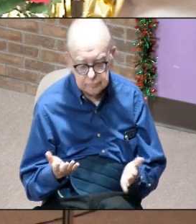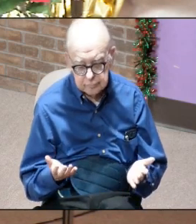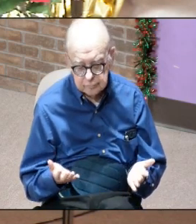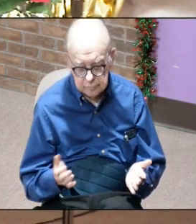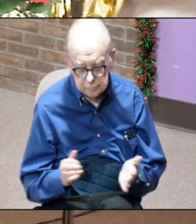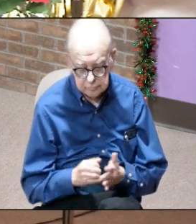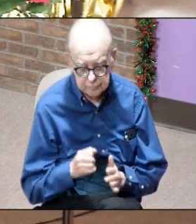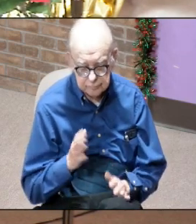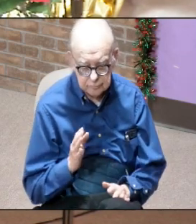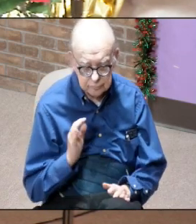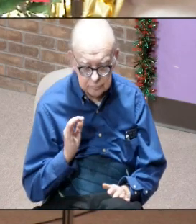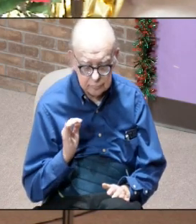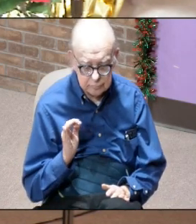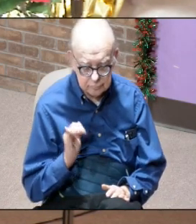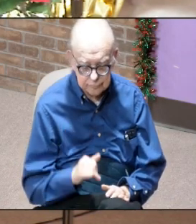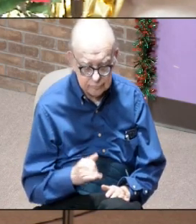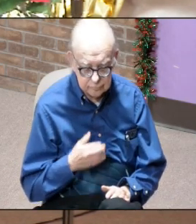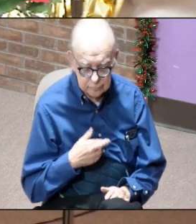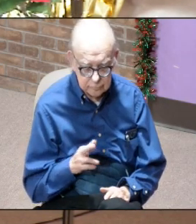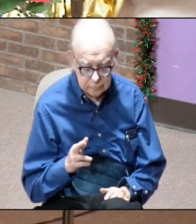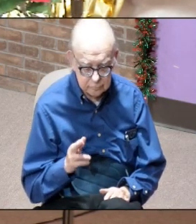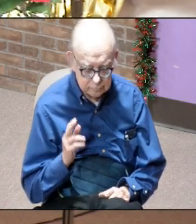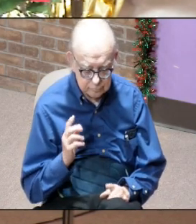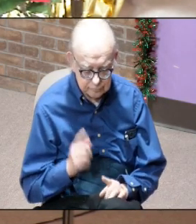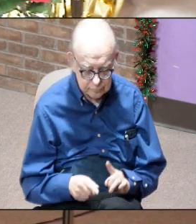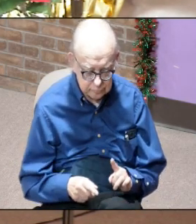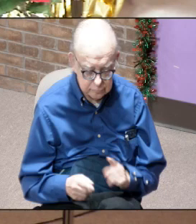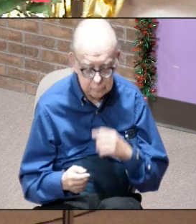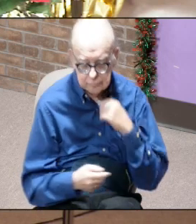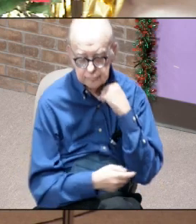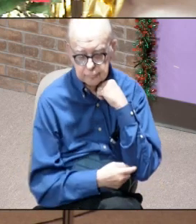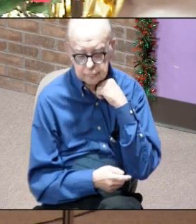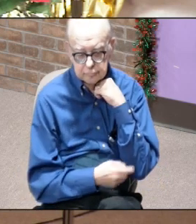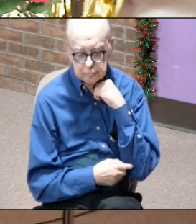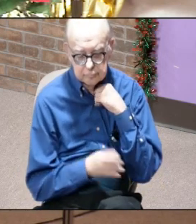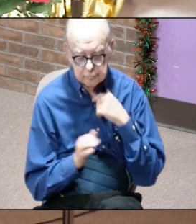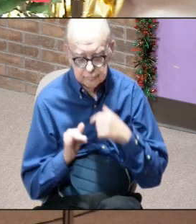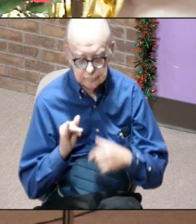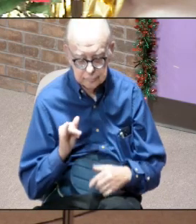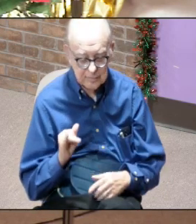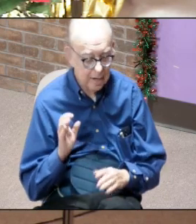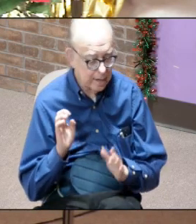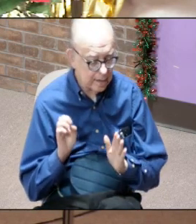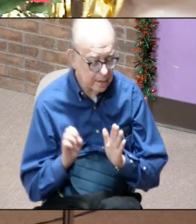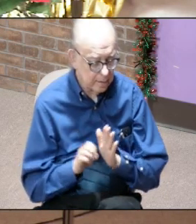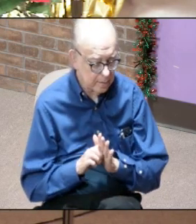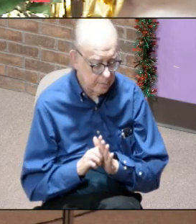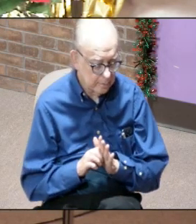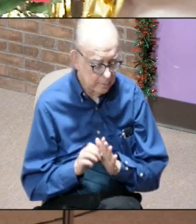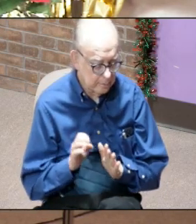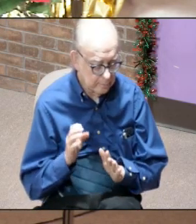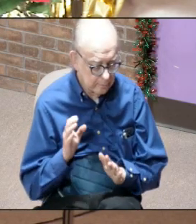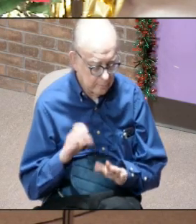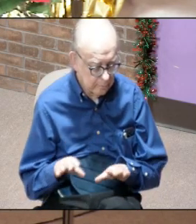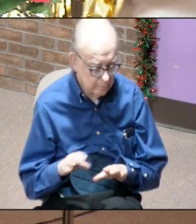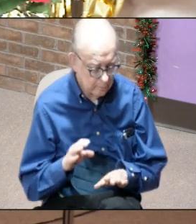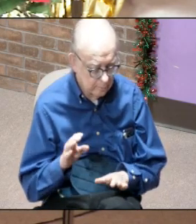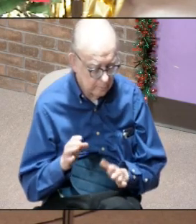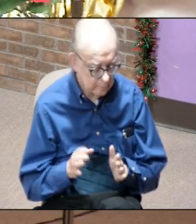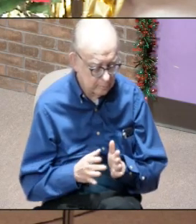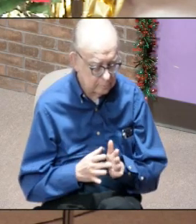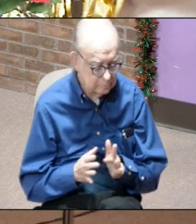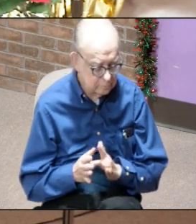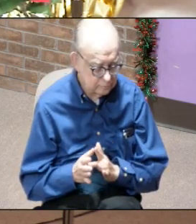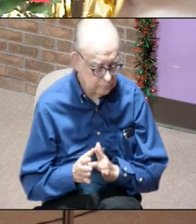this, that God remains righteous and cannot be tempted by evil, nor does he